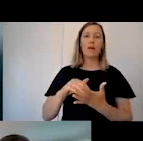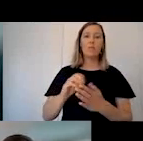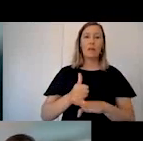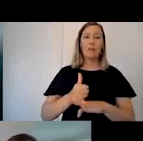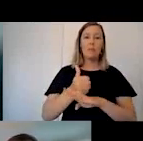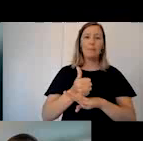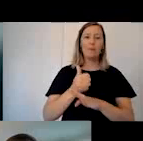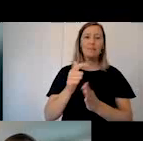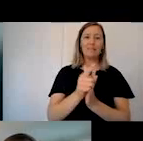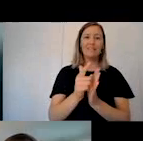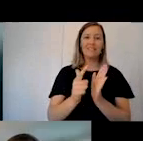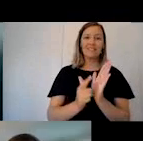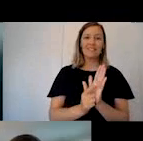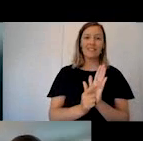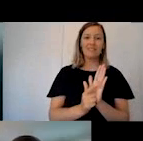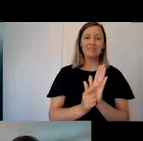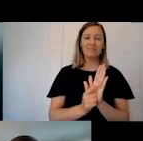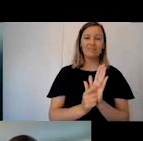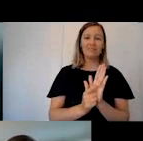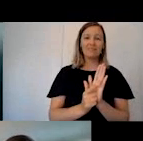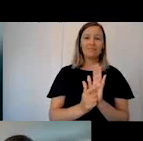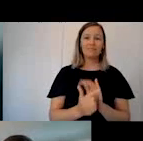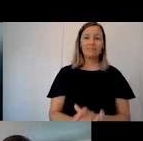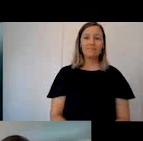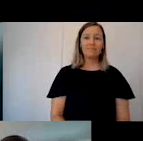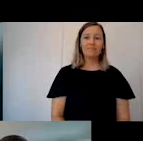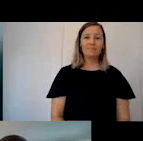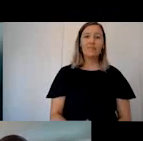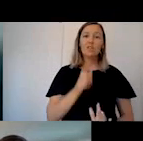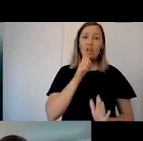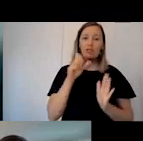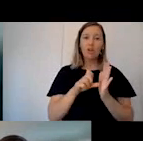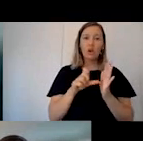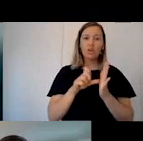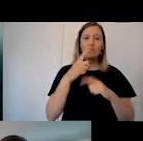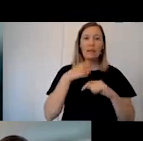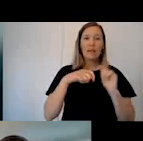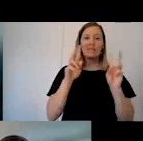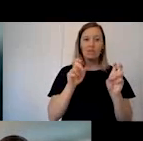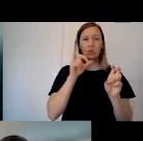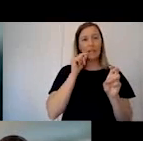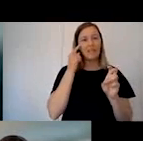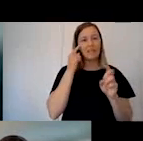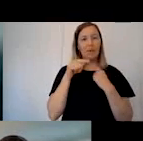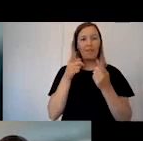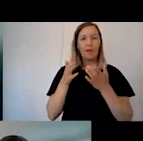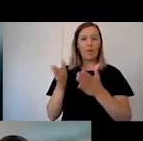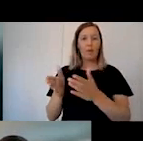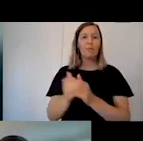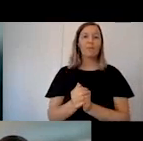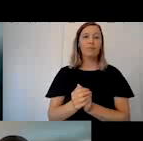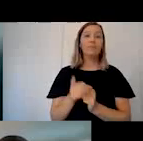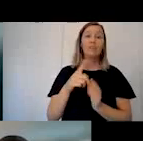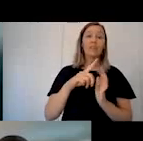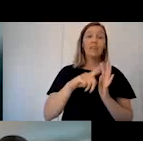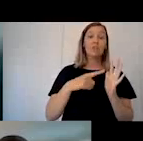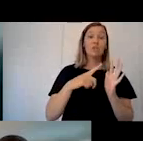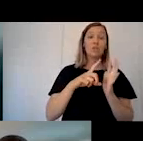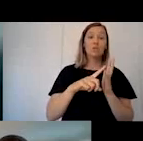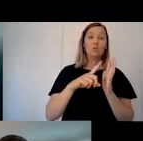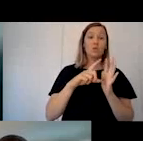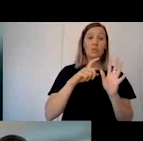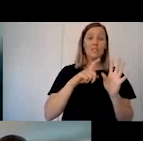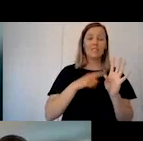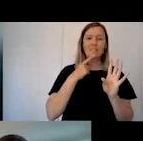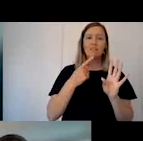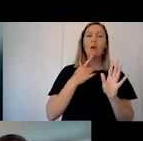a strategy that you might think about if cost becomes an issue. But I do want to very much emphasize what David said about the Leadership